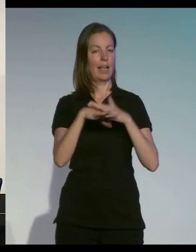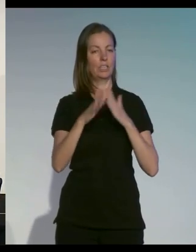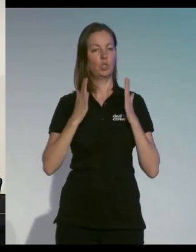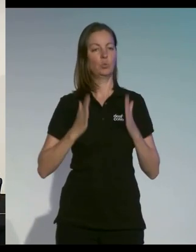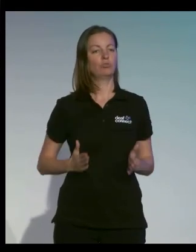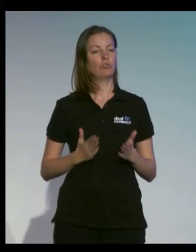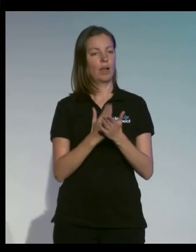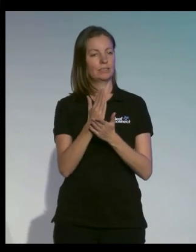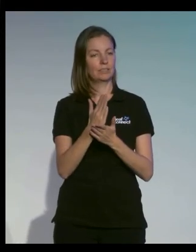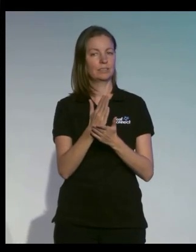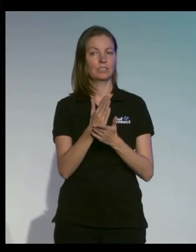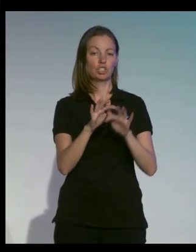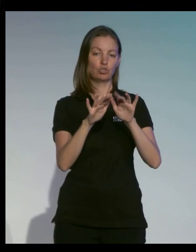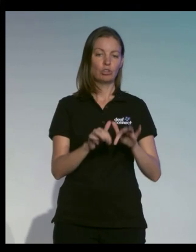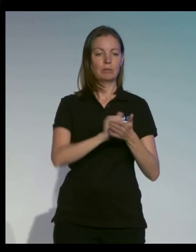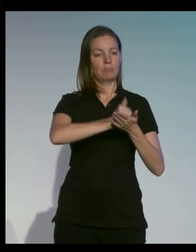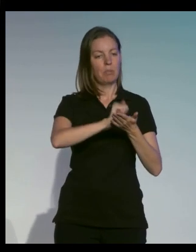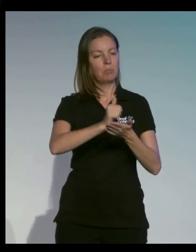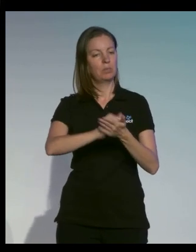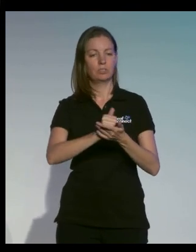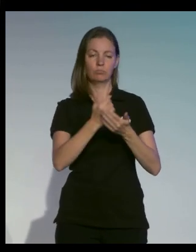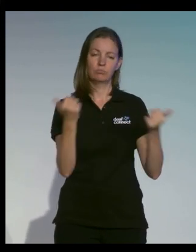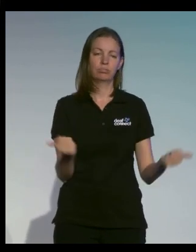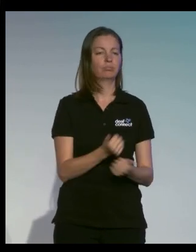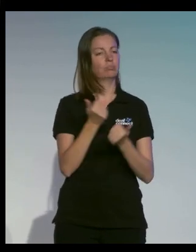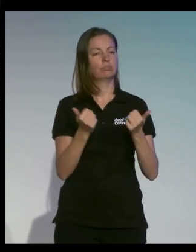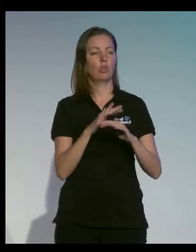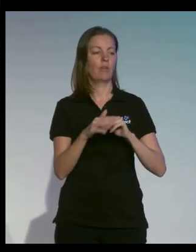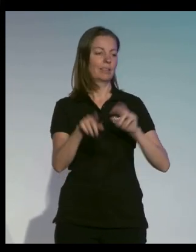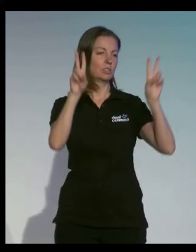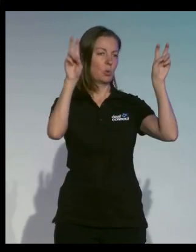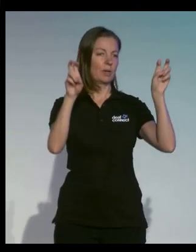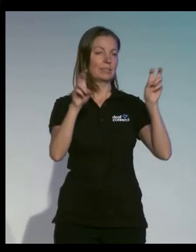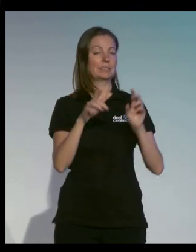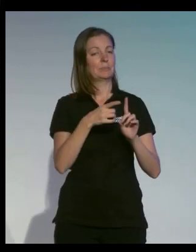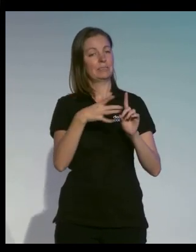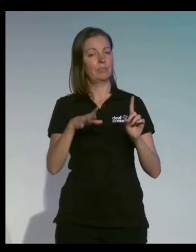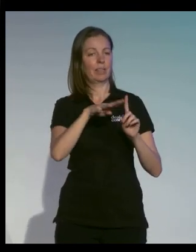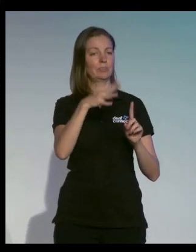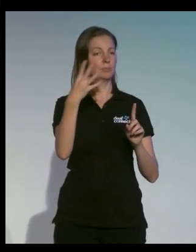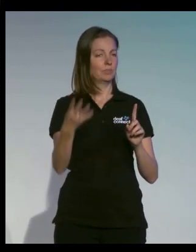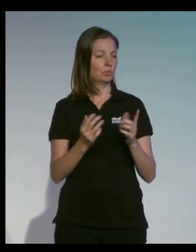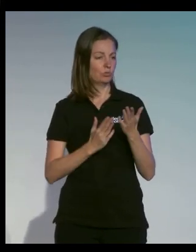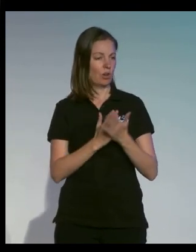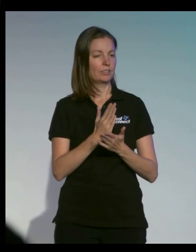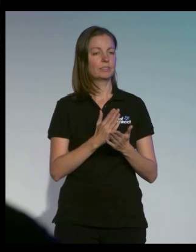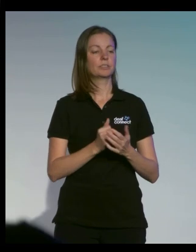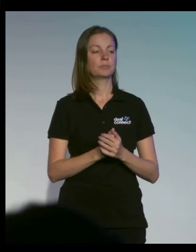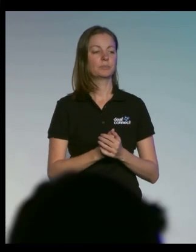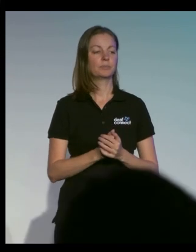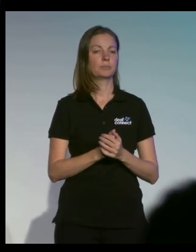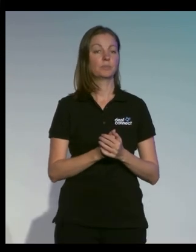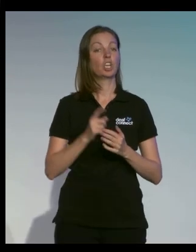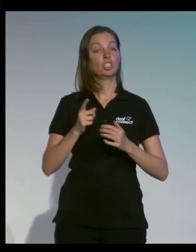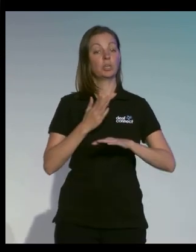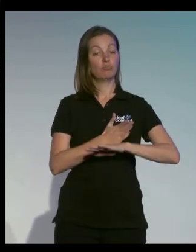rights. She's written and published extensively on this topic, particularly on LGBTIQ plus rights. She also